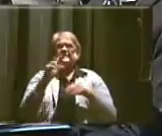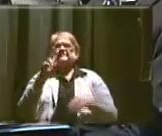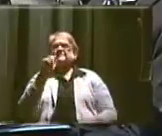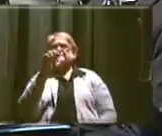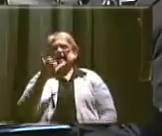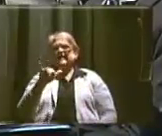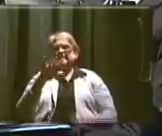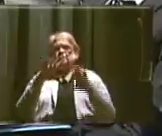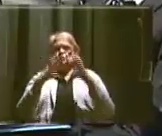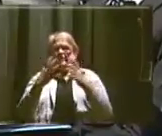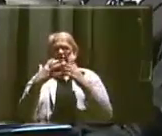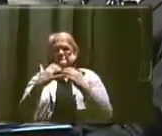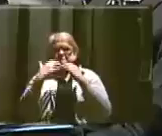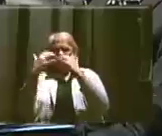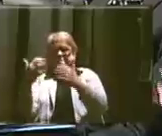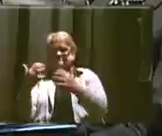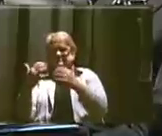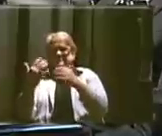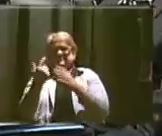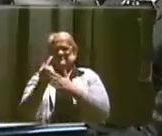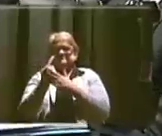that's what you should expect, right?